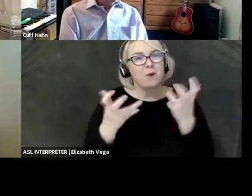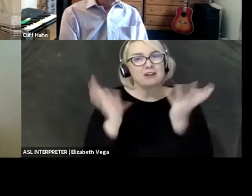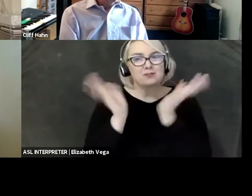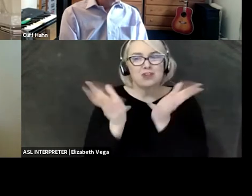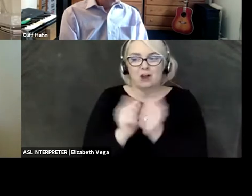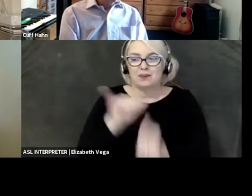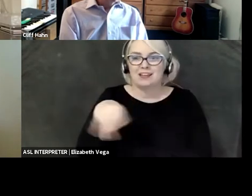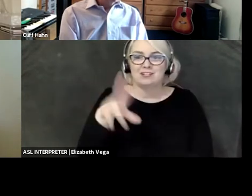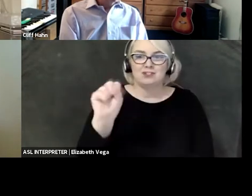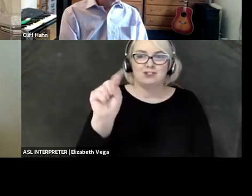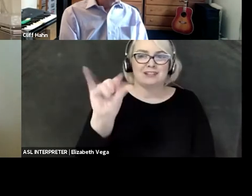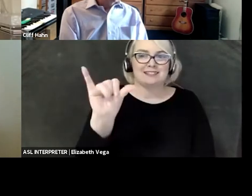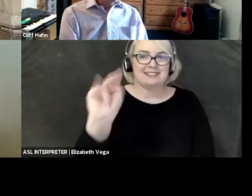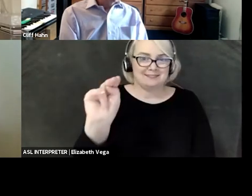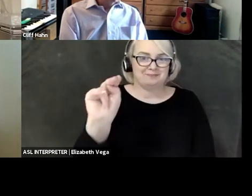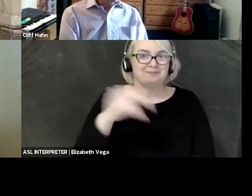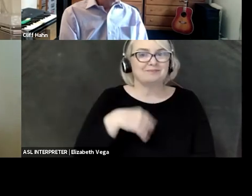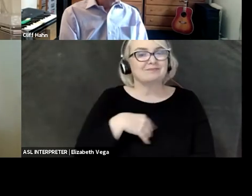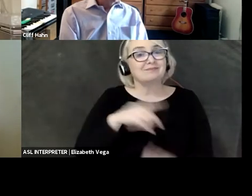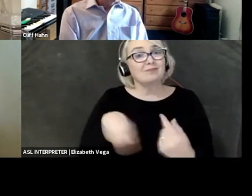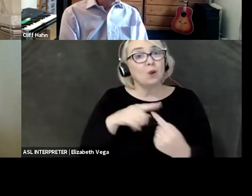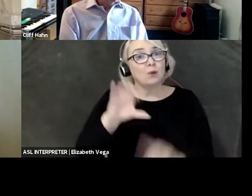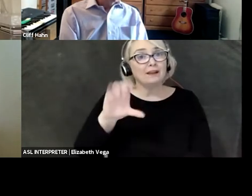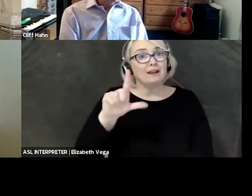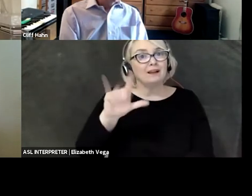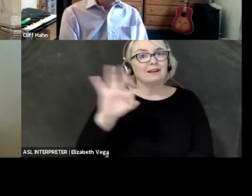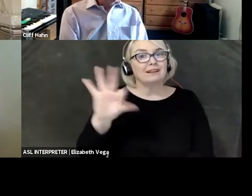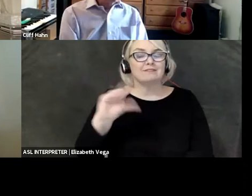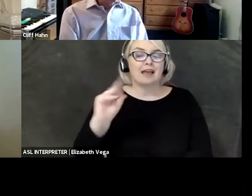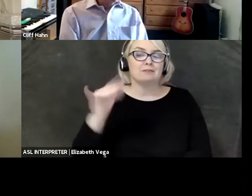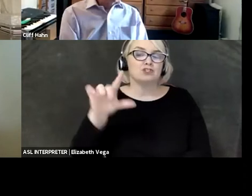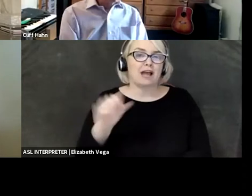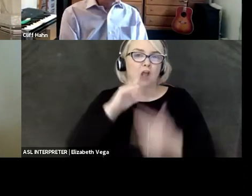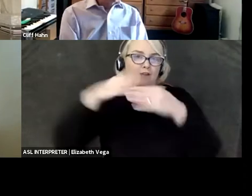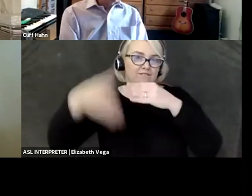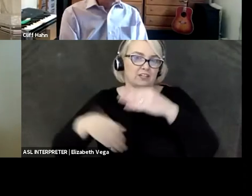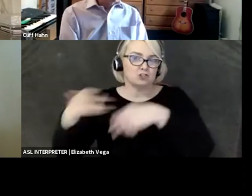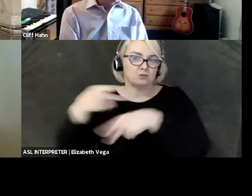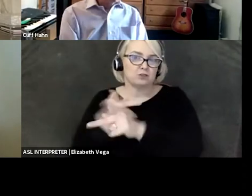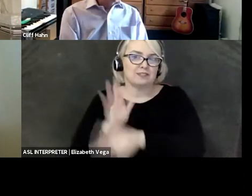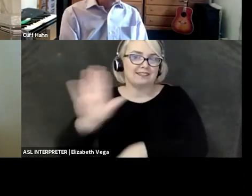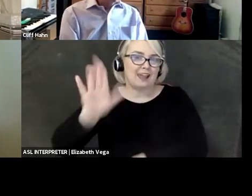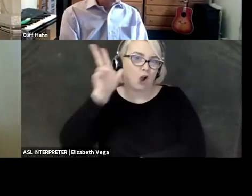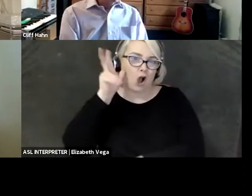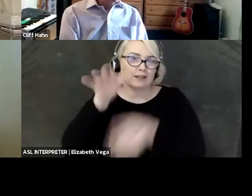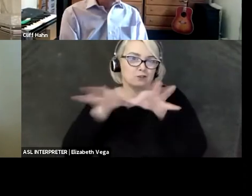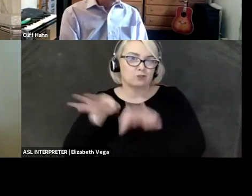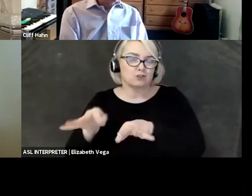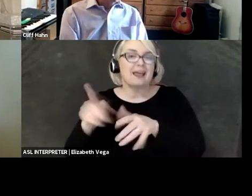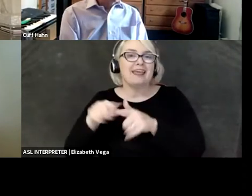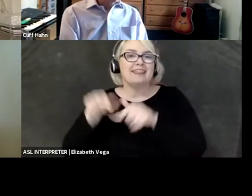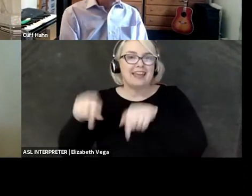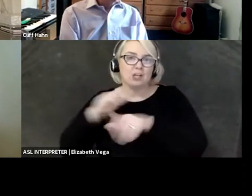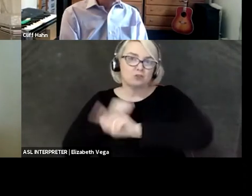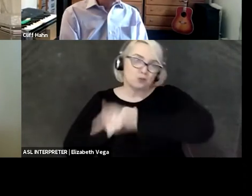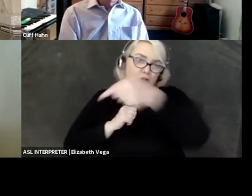once Cliff and Michelle are done producing their audio description, it gets handed off to you. What happens?